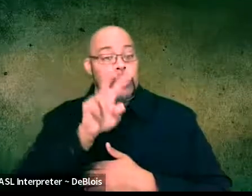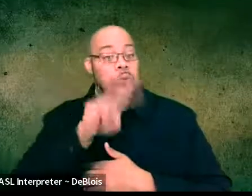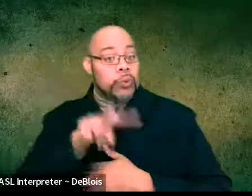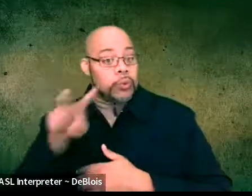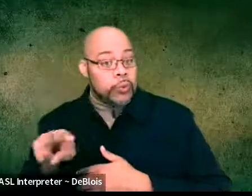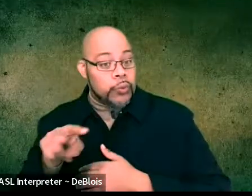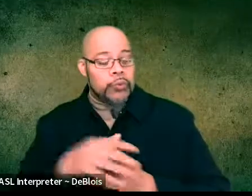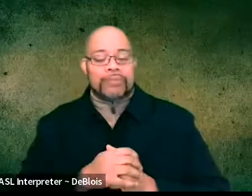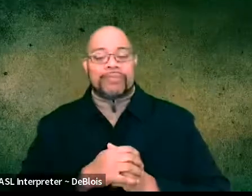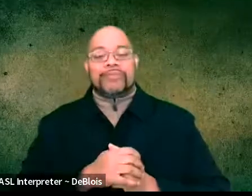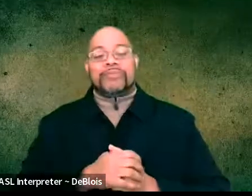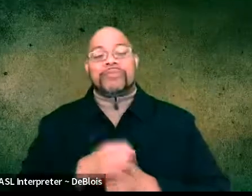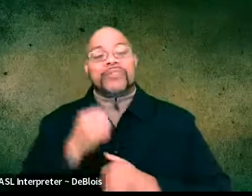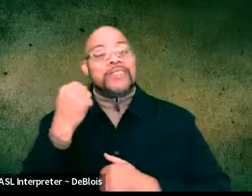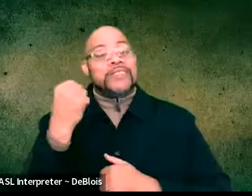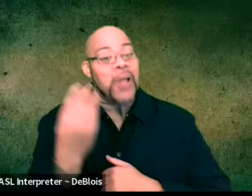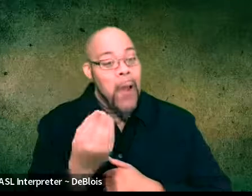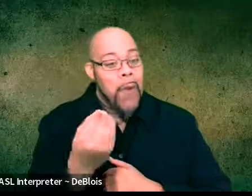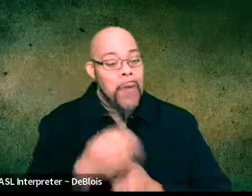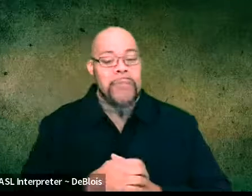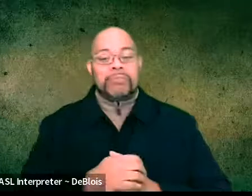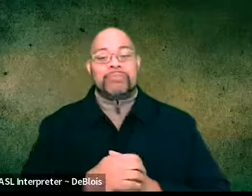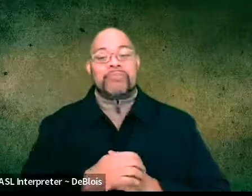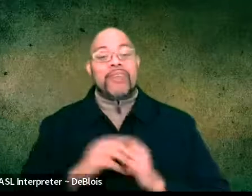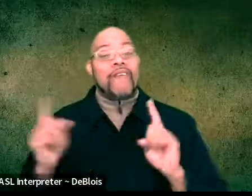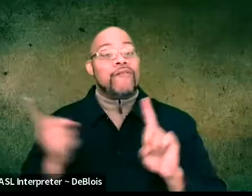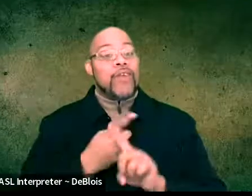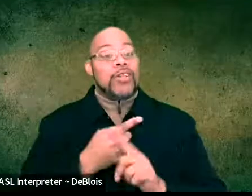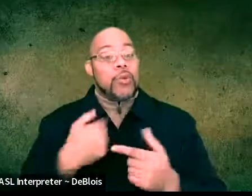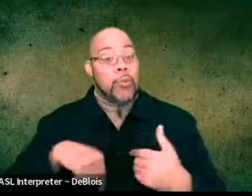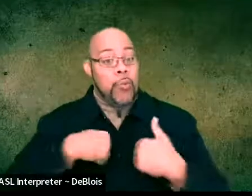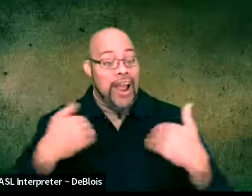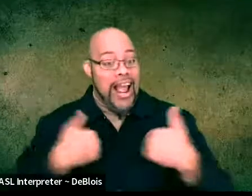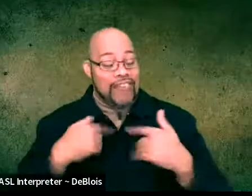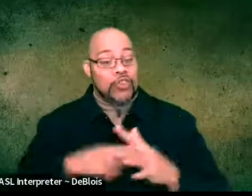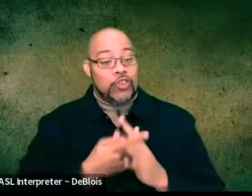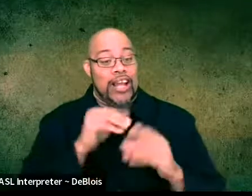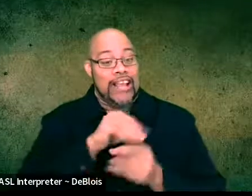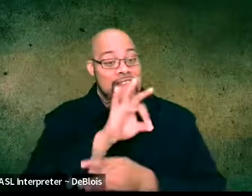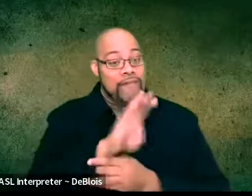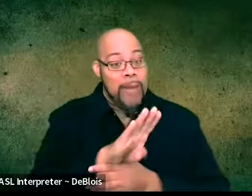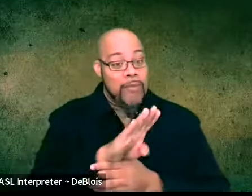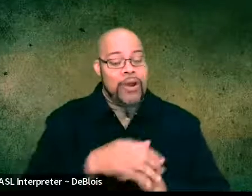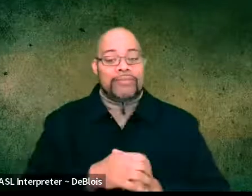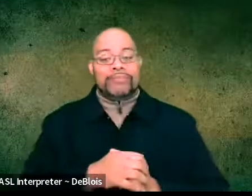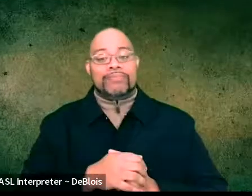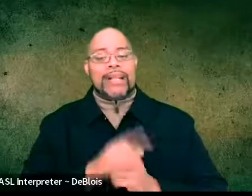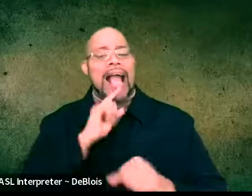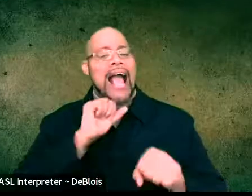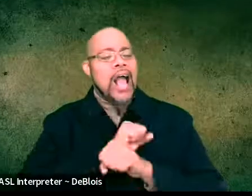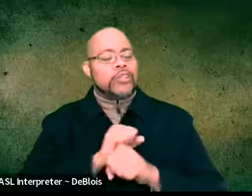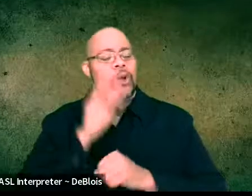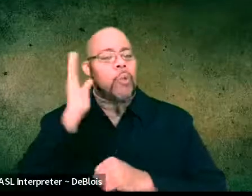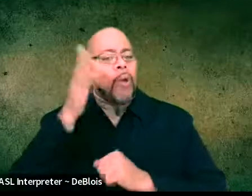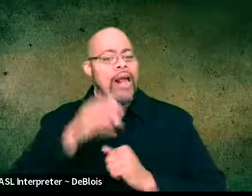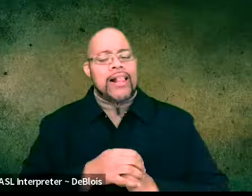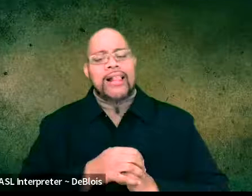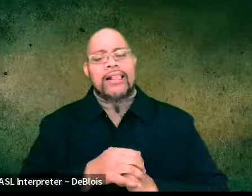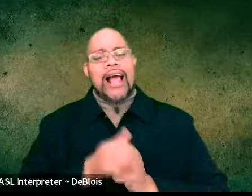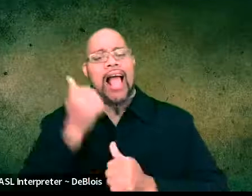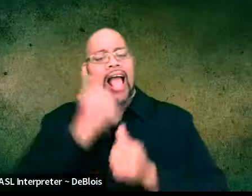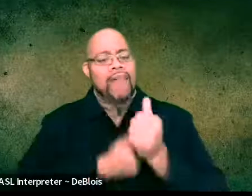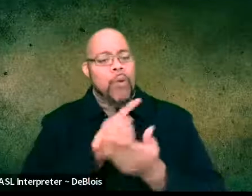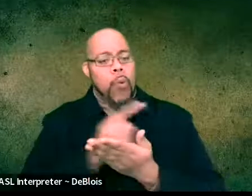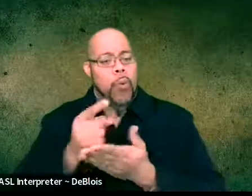2022. So the first thing that we have starting in February, and it's actually going to be every week